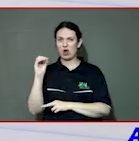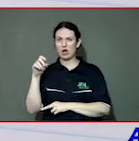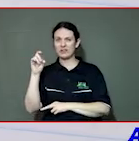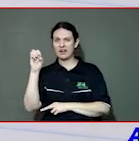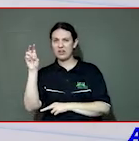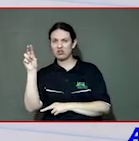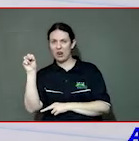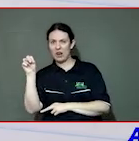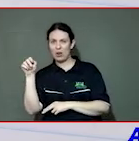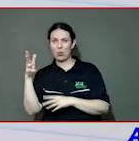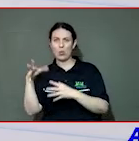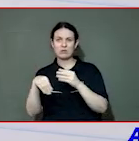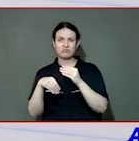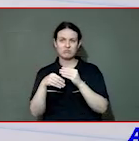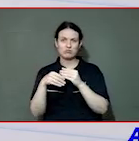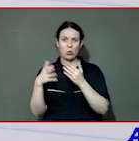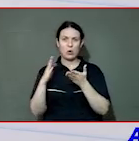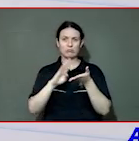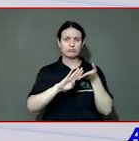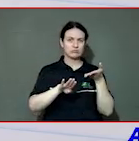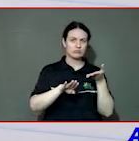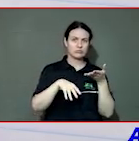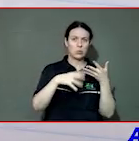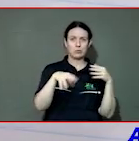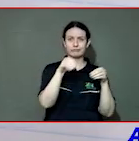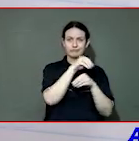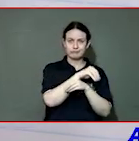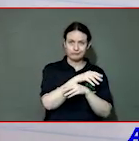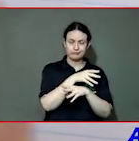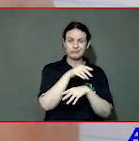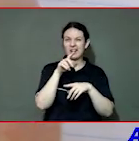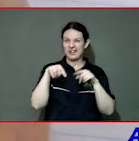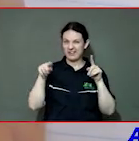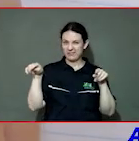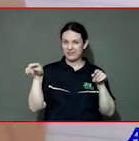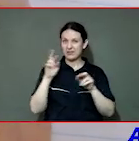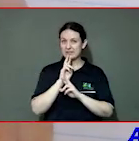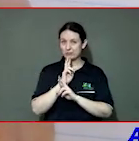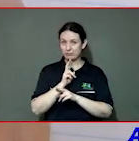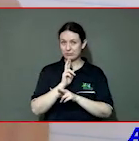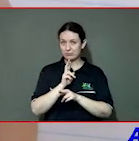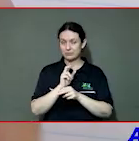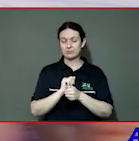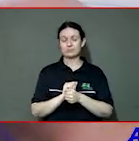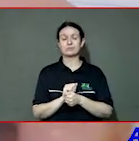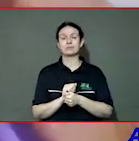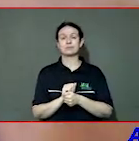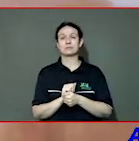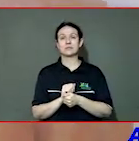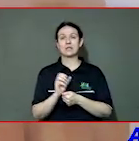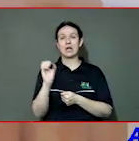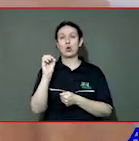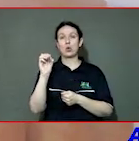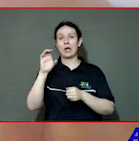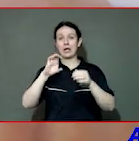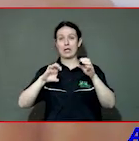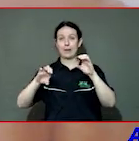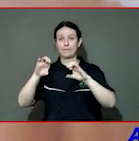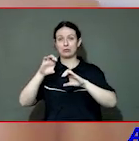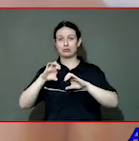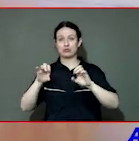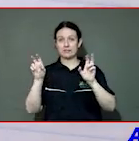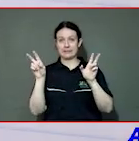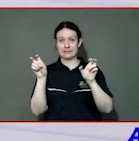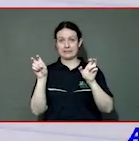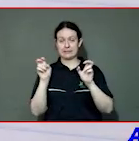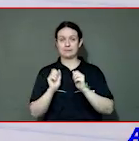oxidation, addition, elimination, substitution, the reactions. That's all organic chemistry, and that